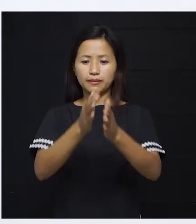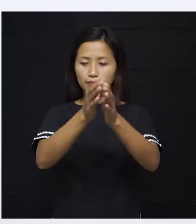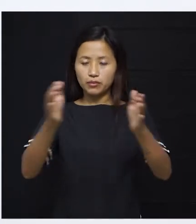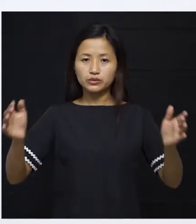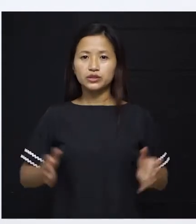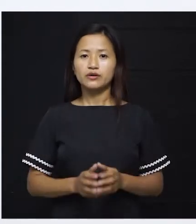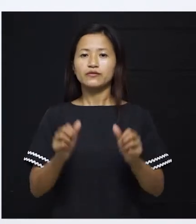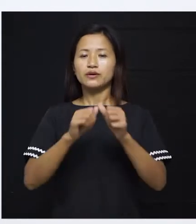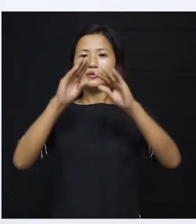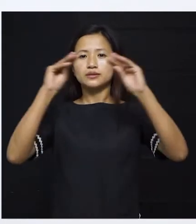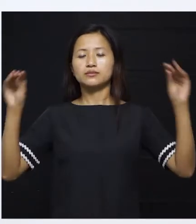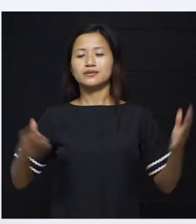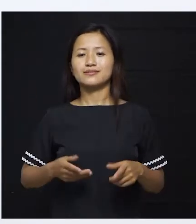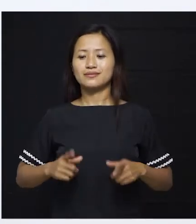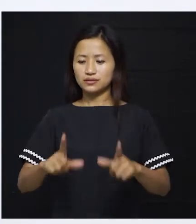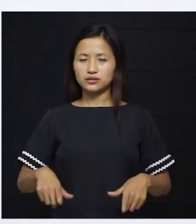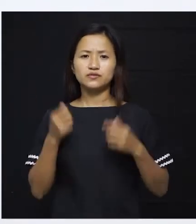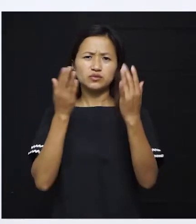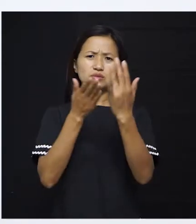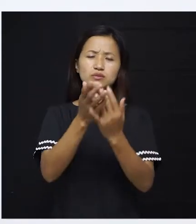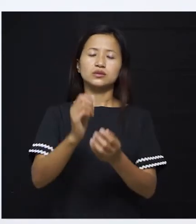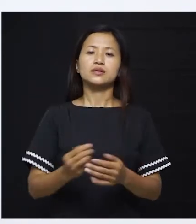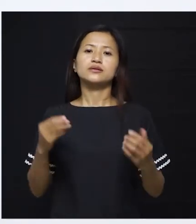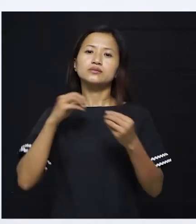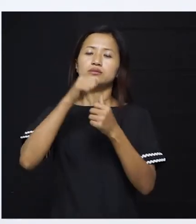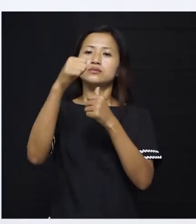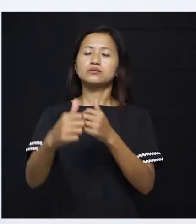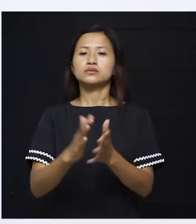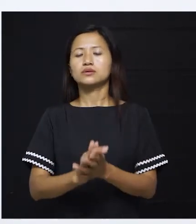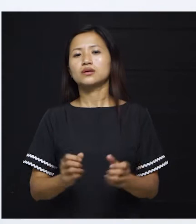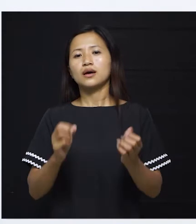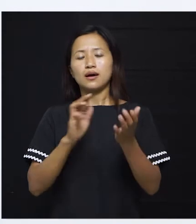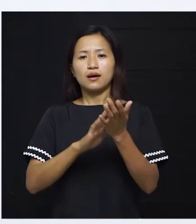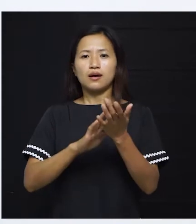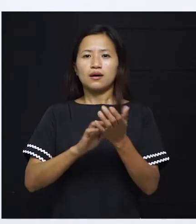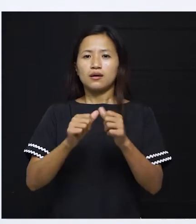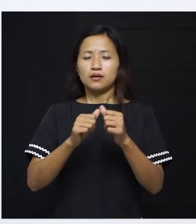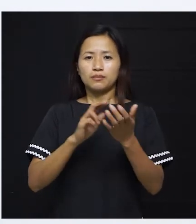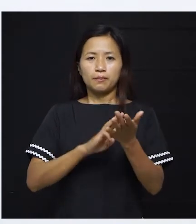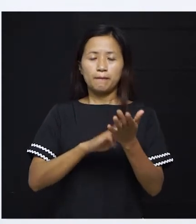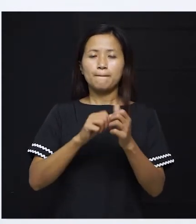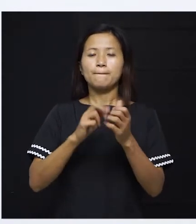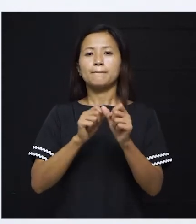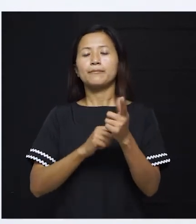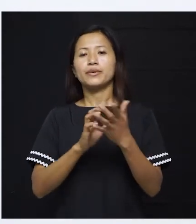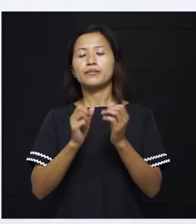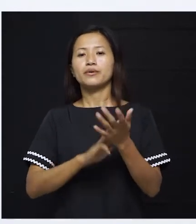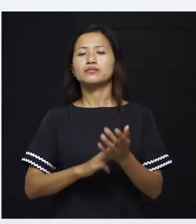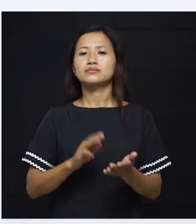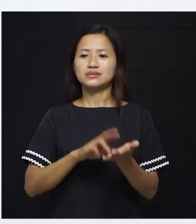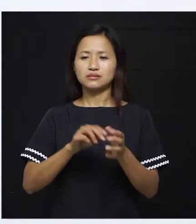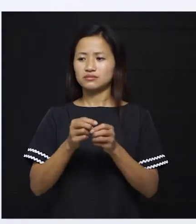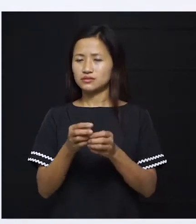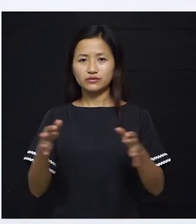Assam. Some of them live towards Myanmar, some live towards Manipur, and likewise the Nagas are also scattered